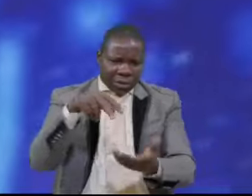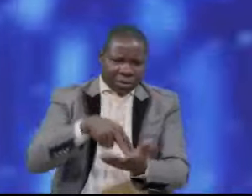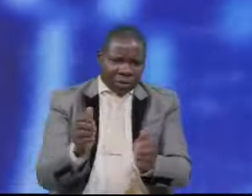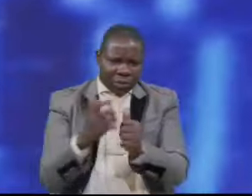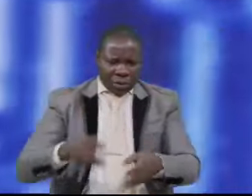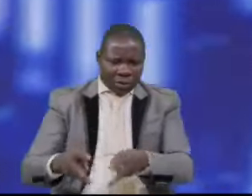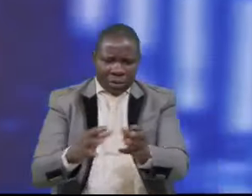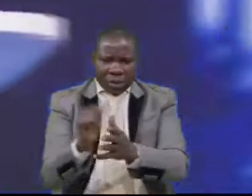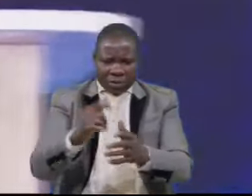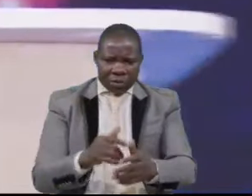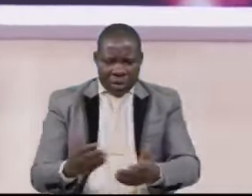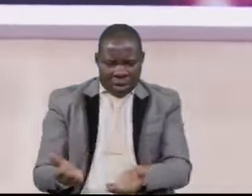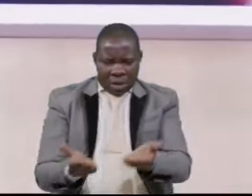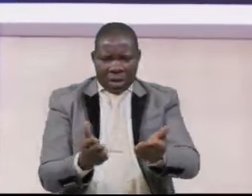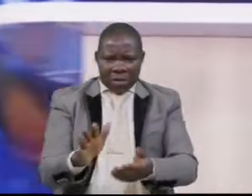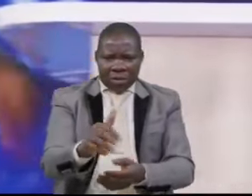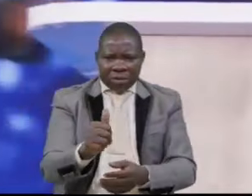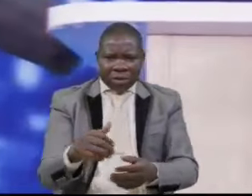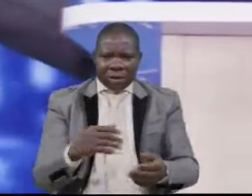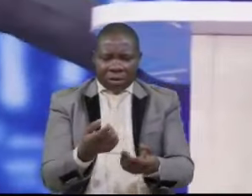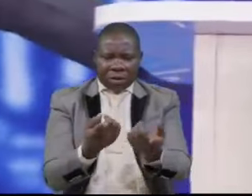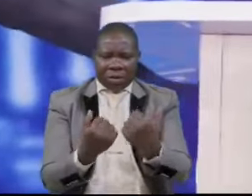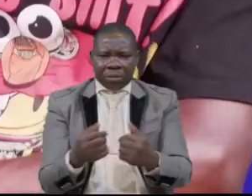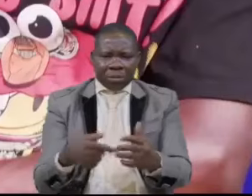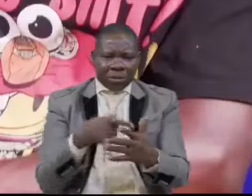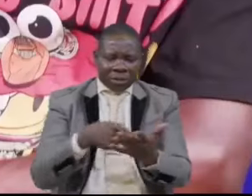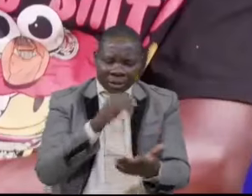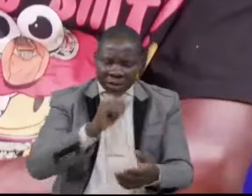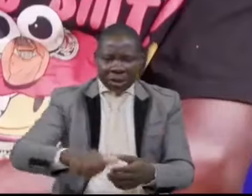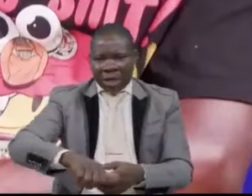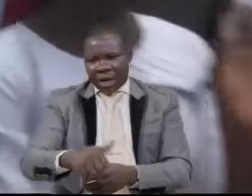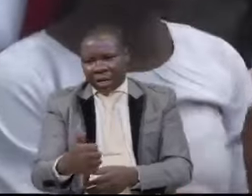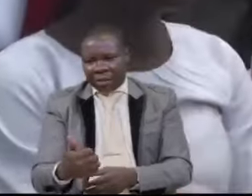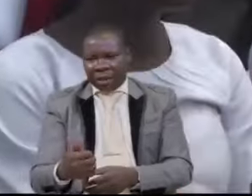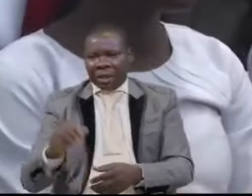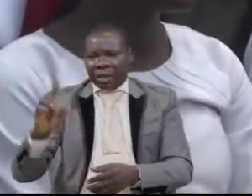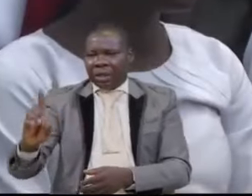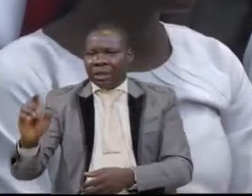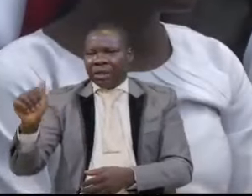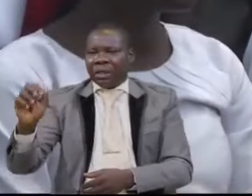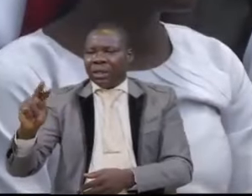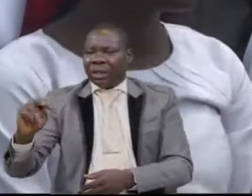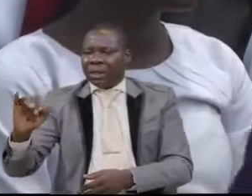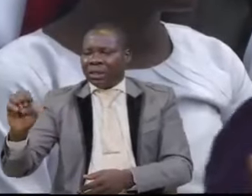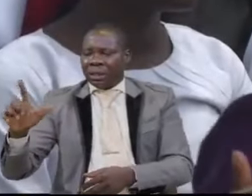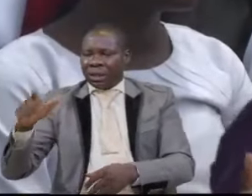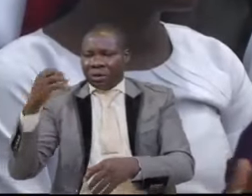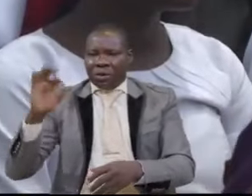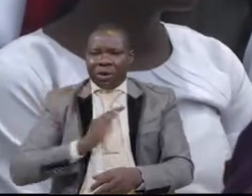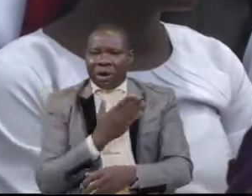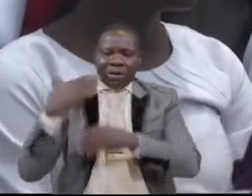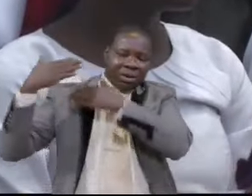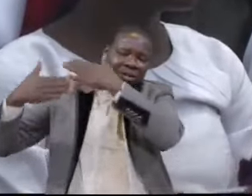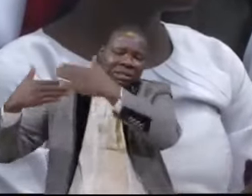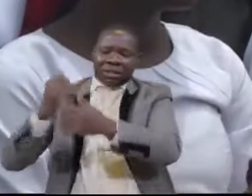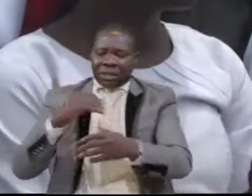Hey, come on, this is another Daniel of our generation, and this is another Daniela of our